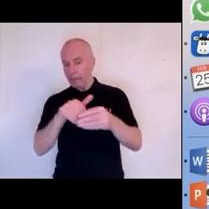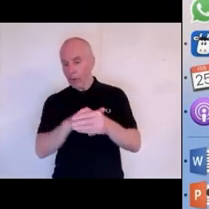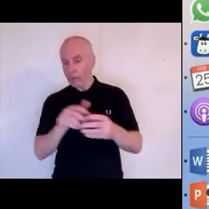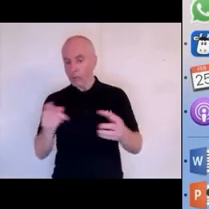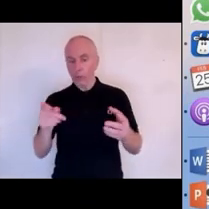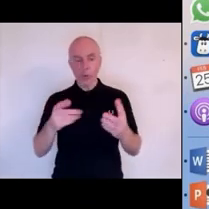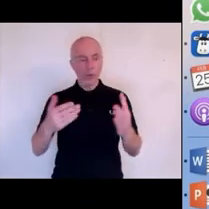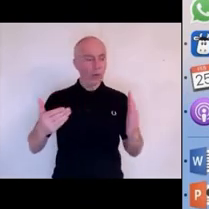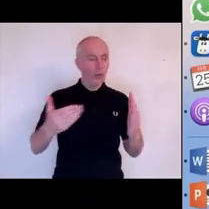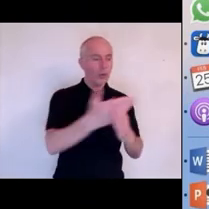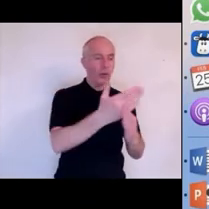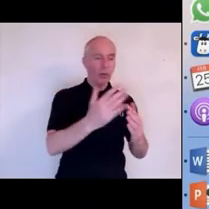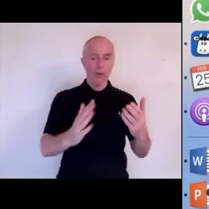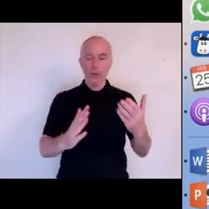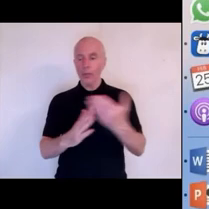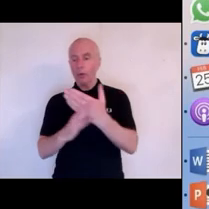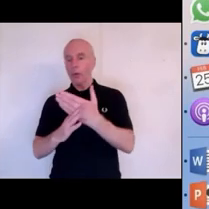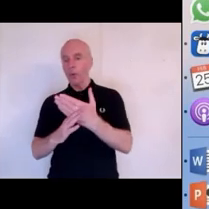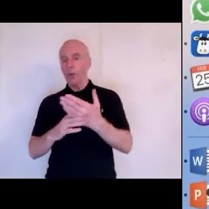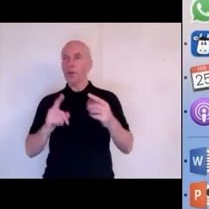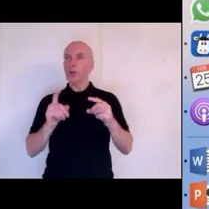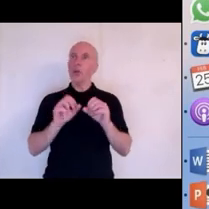the billions from the sun?